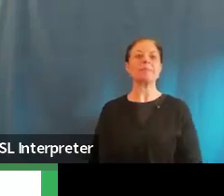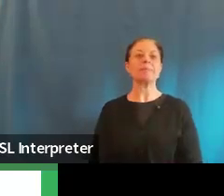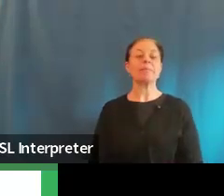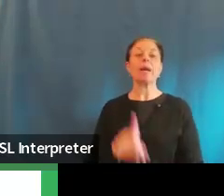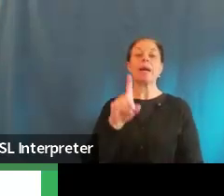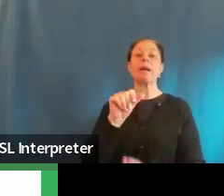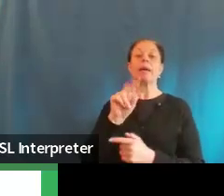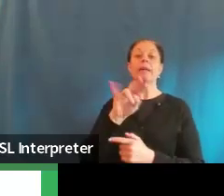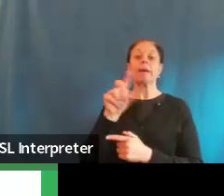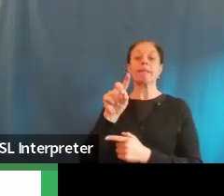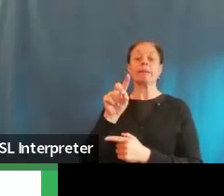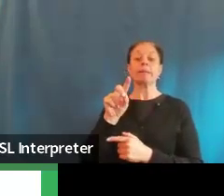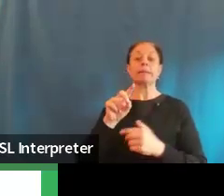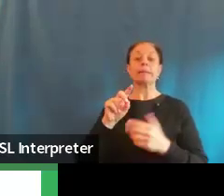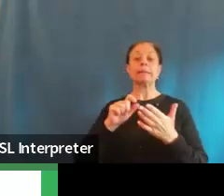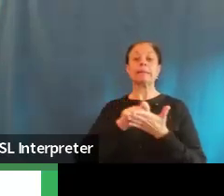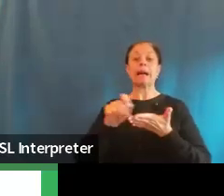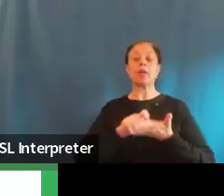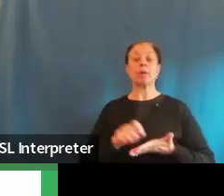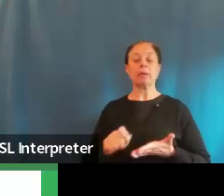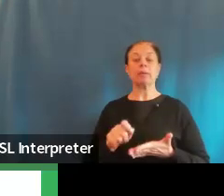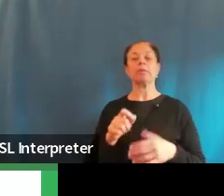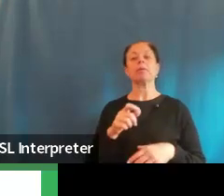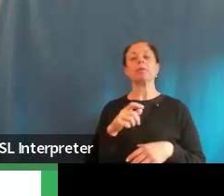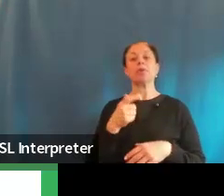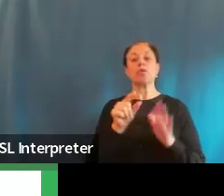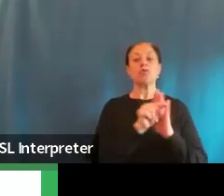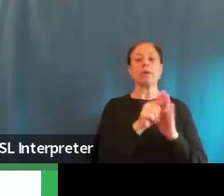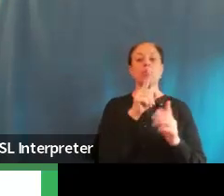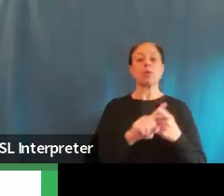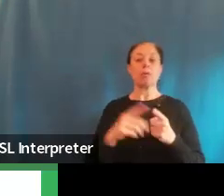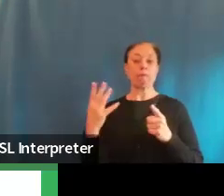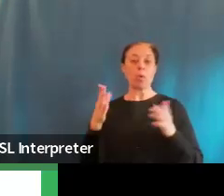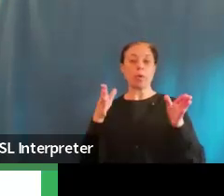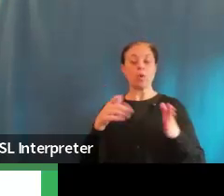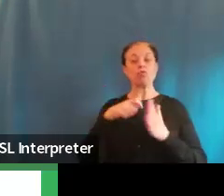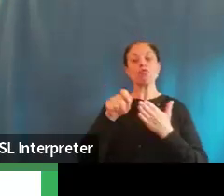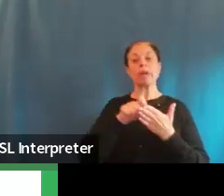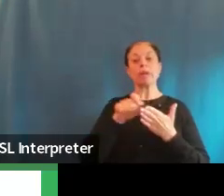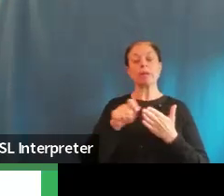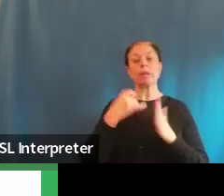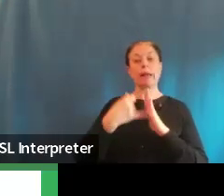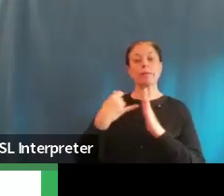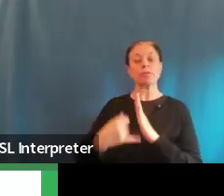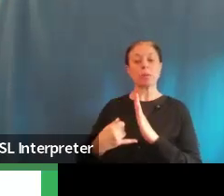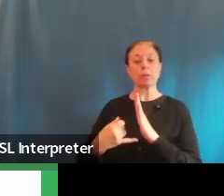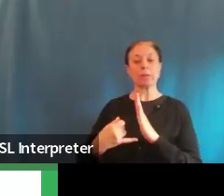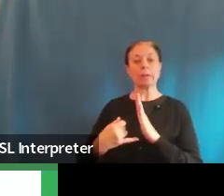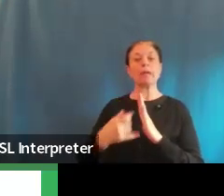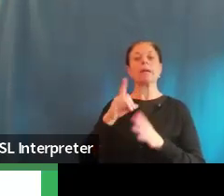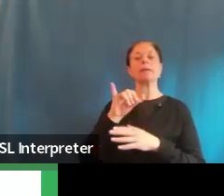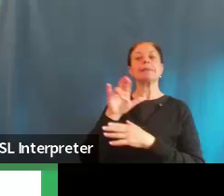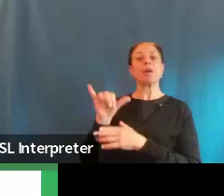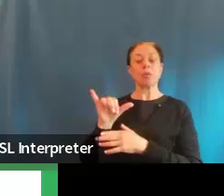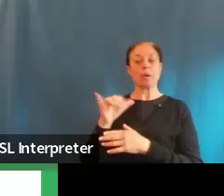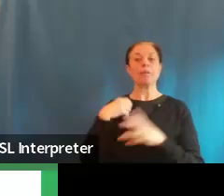And David's Diary is a series with a compelling format for grades 1 through 4. It is written as illustrated diary entries